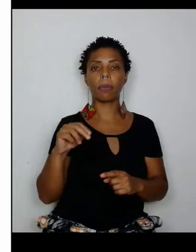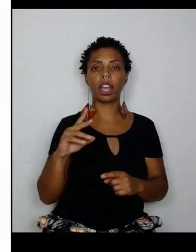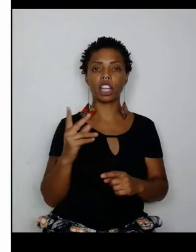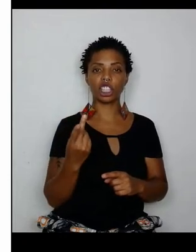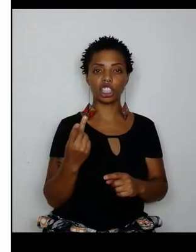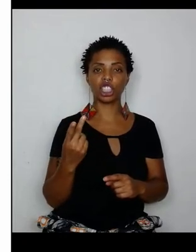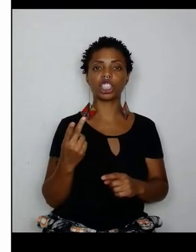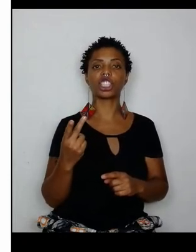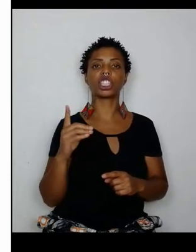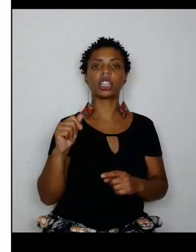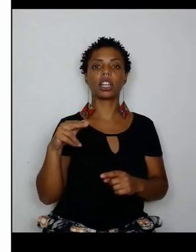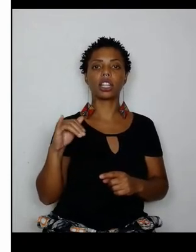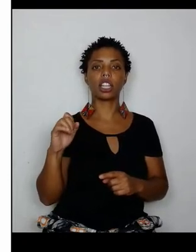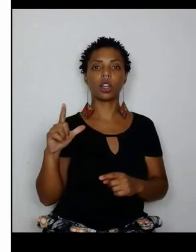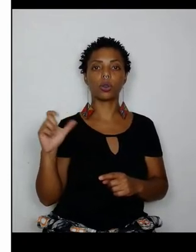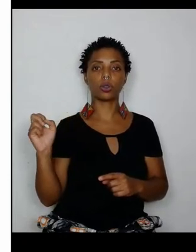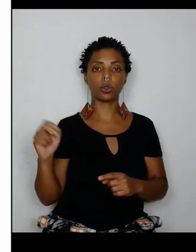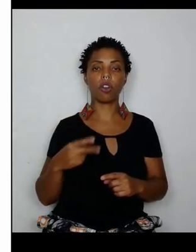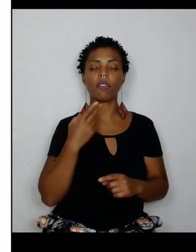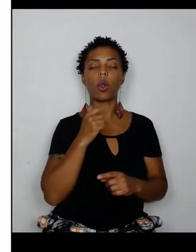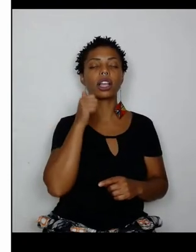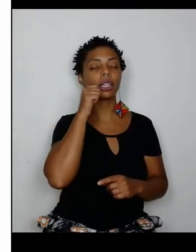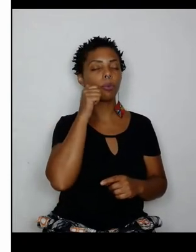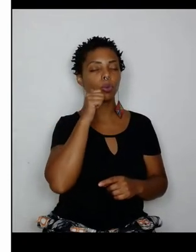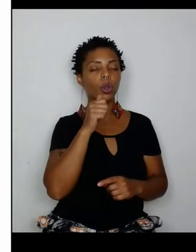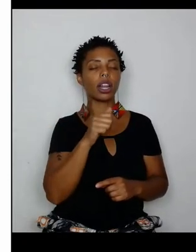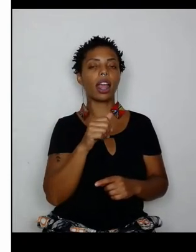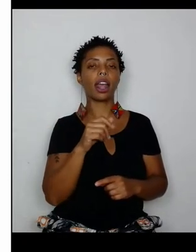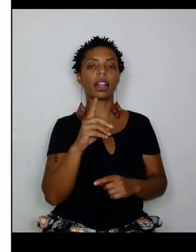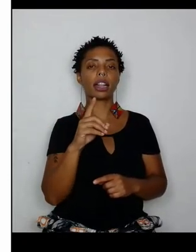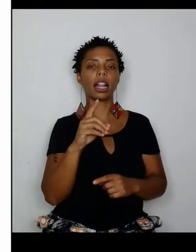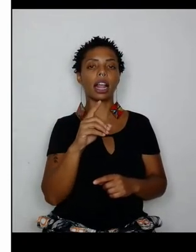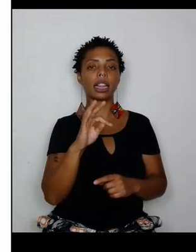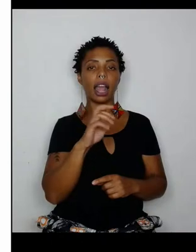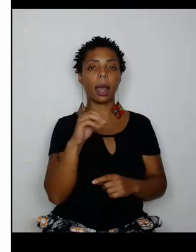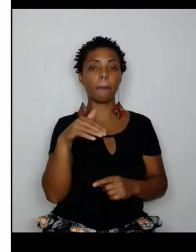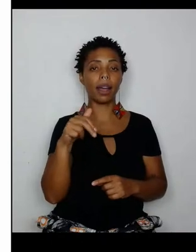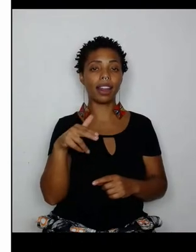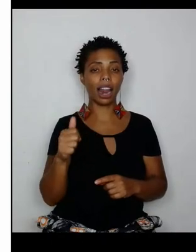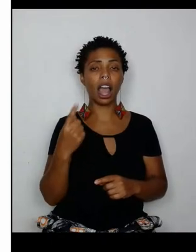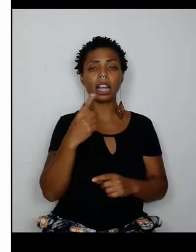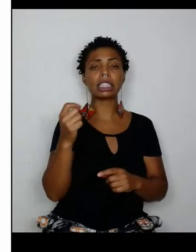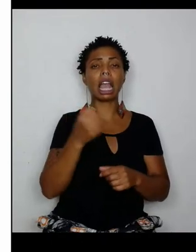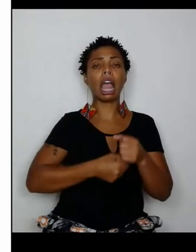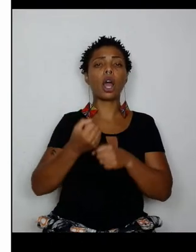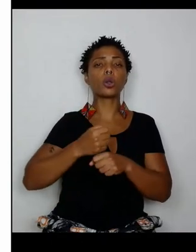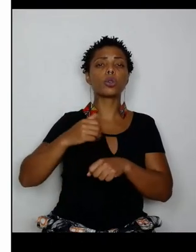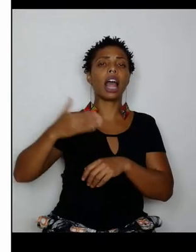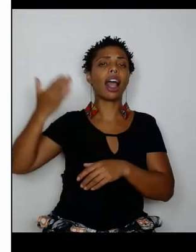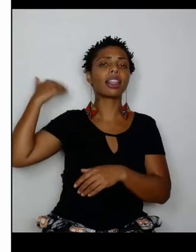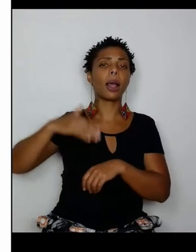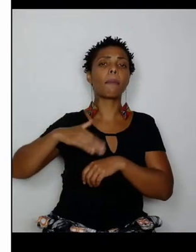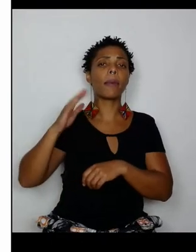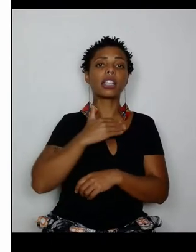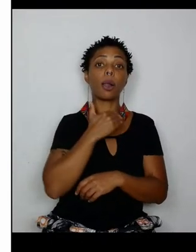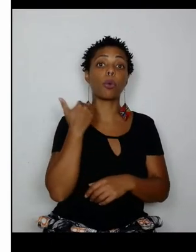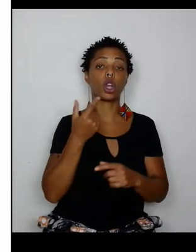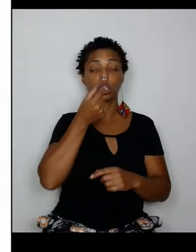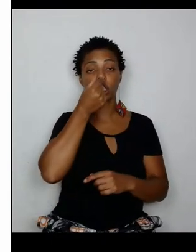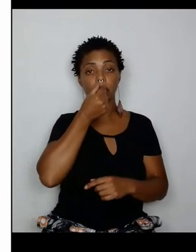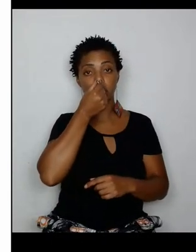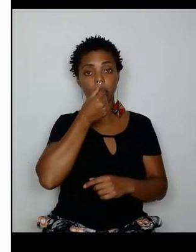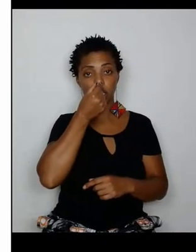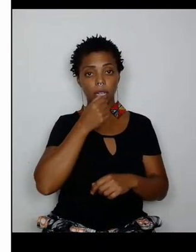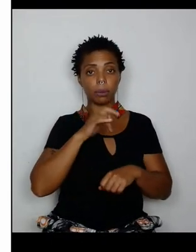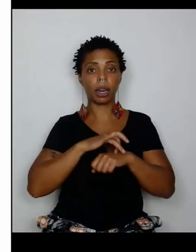pandemic of a century ago even without a known photograph of her we do have fleeting glimpses of her history and